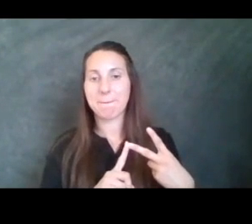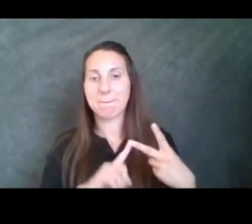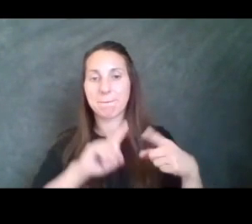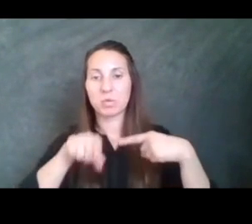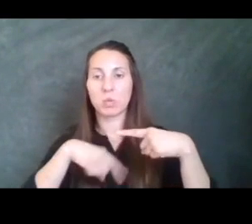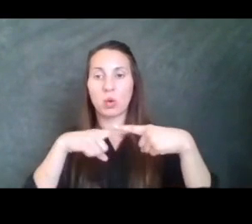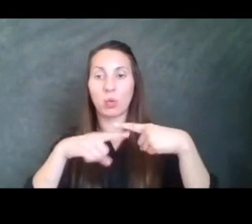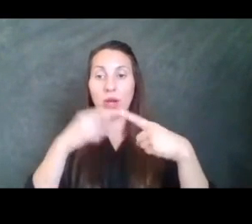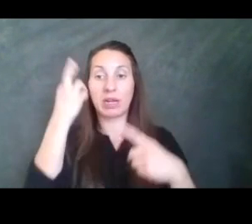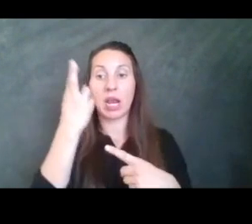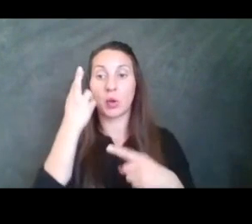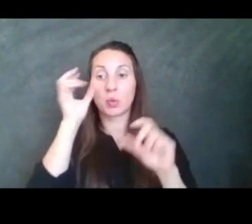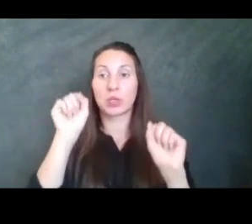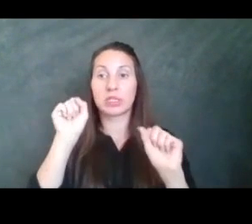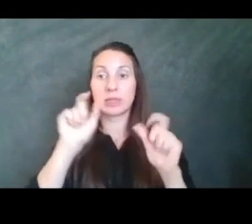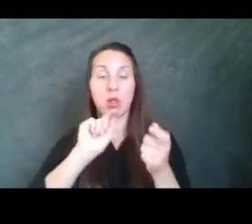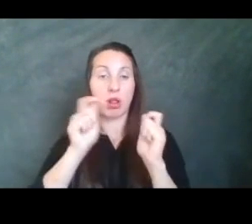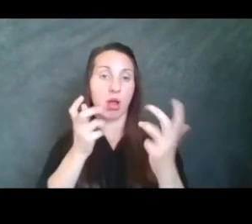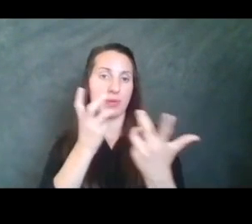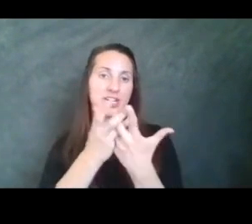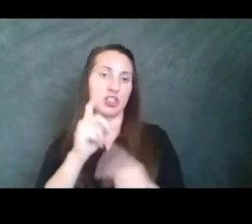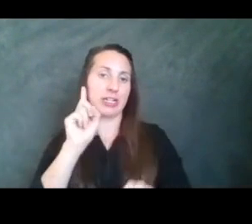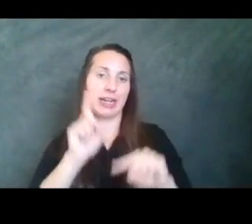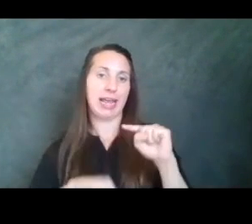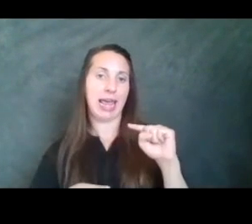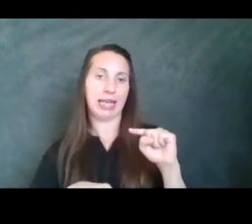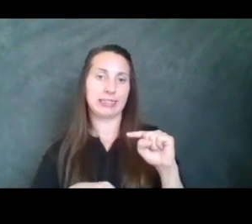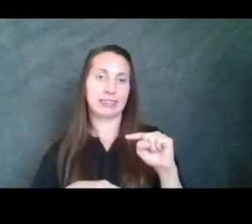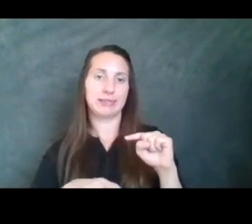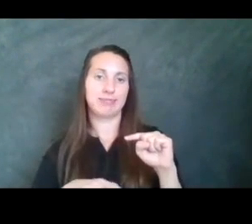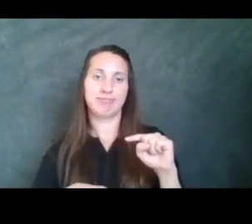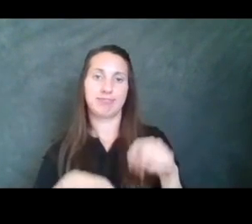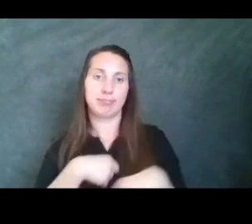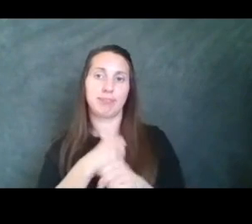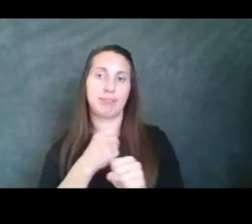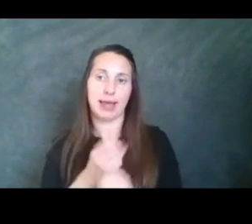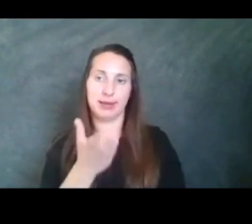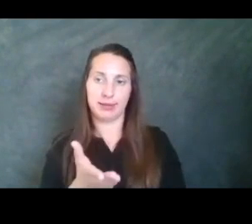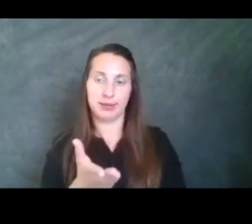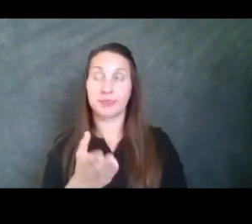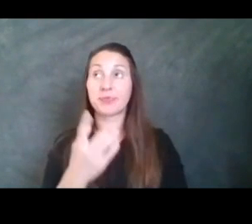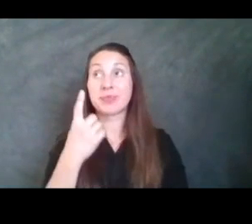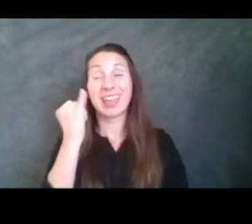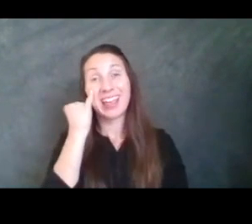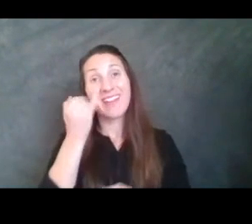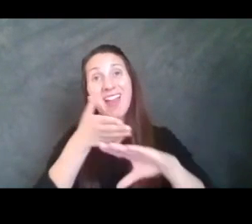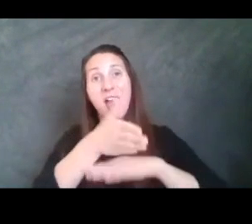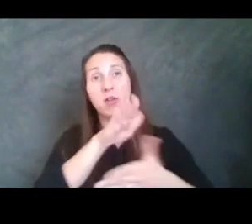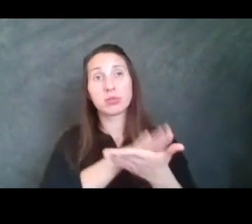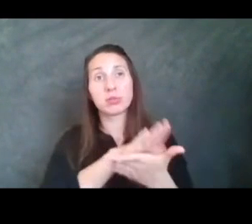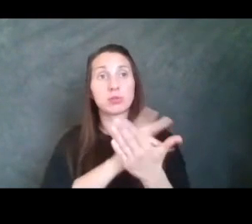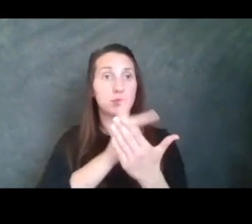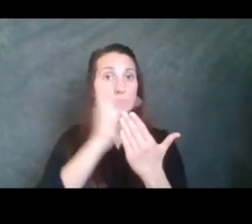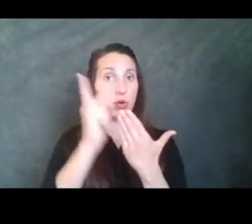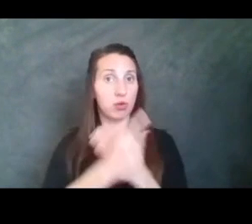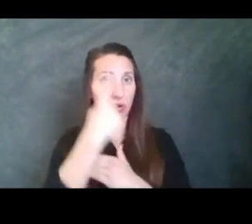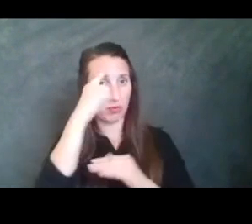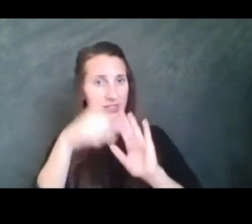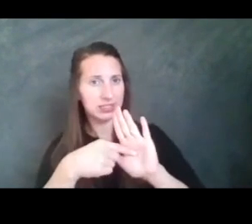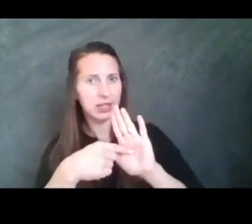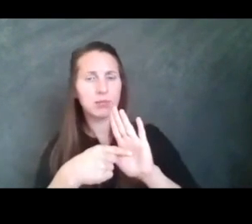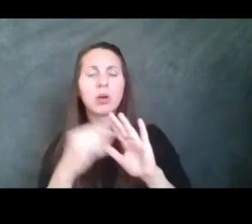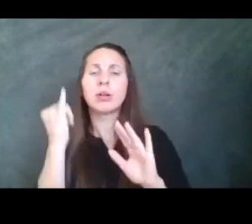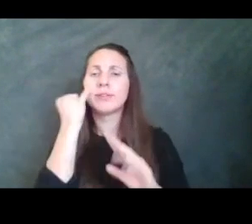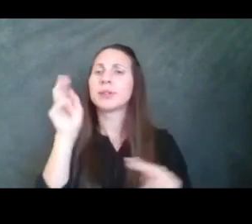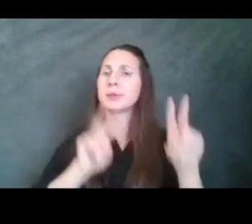reasonable accommodation cannot be made. When you have an after-school program, for example, if you look to see what schools do for that